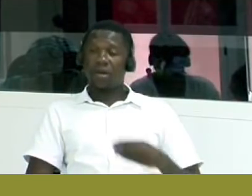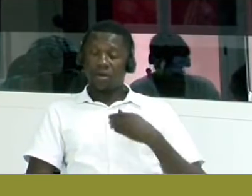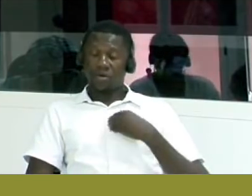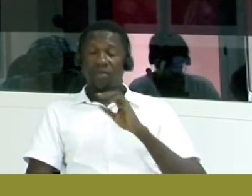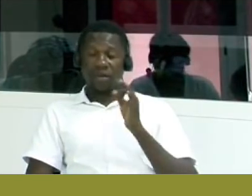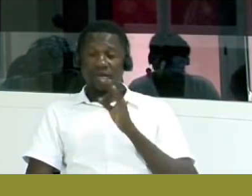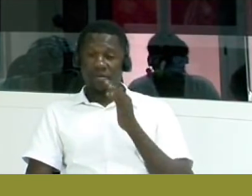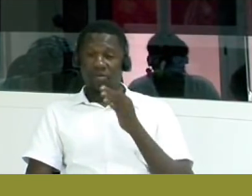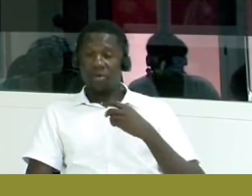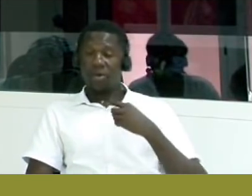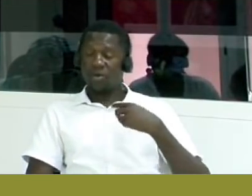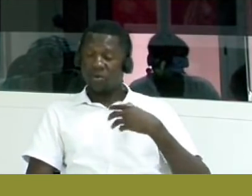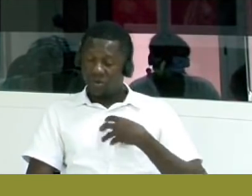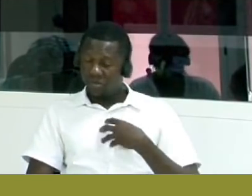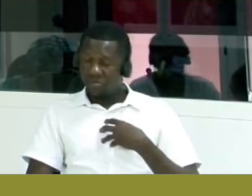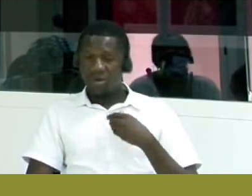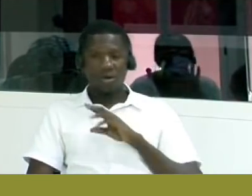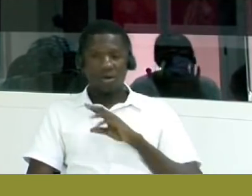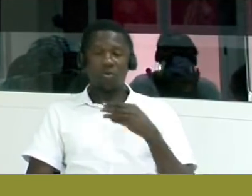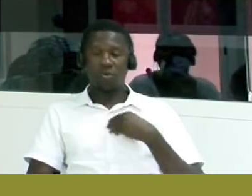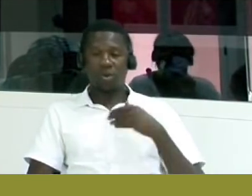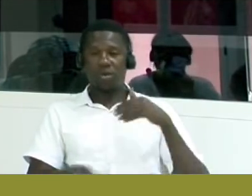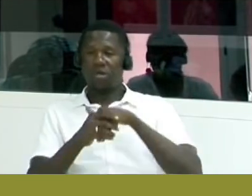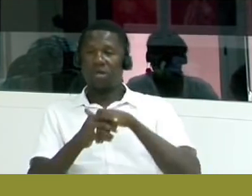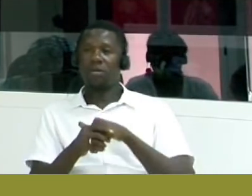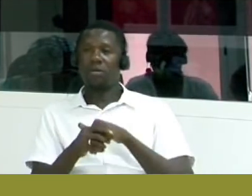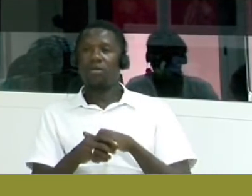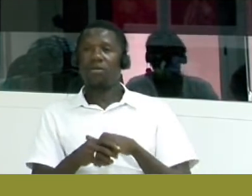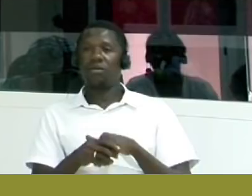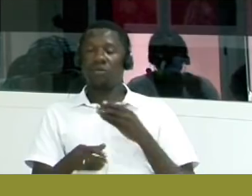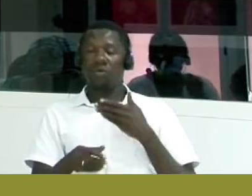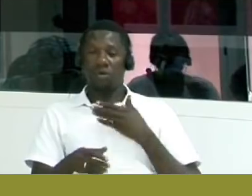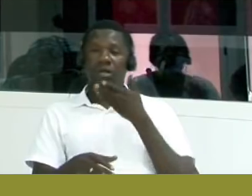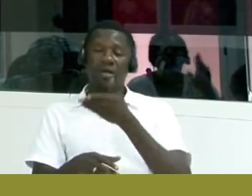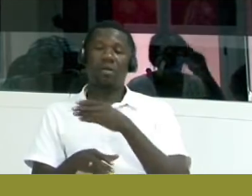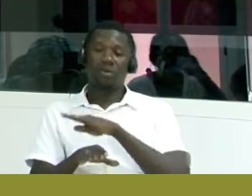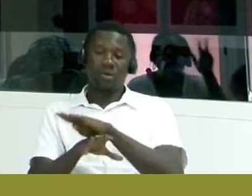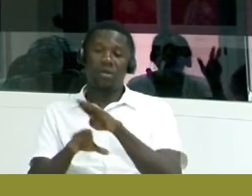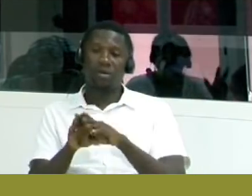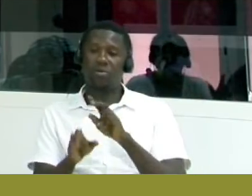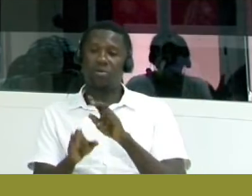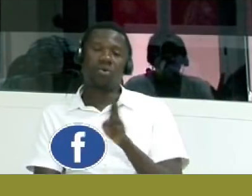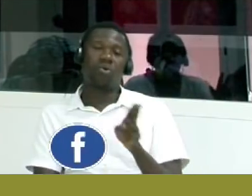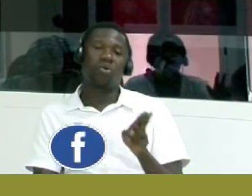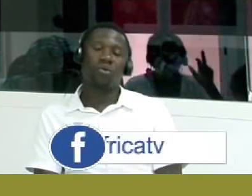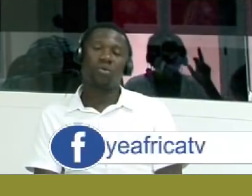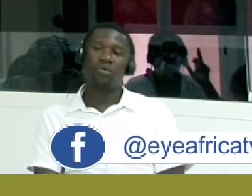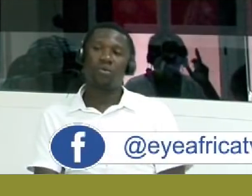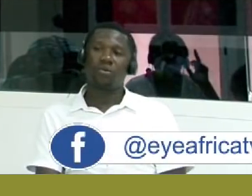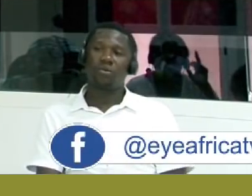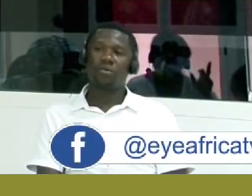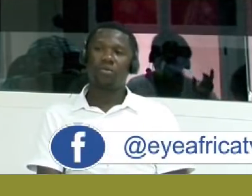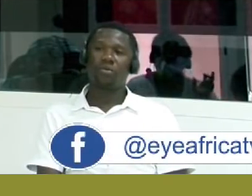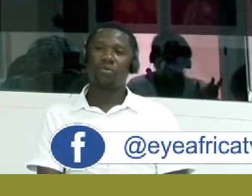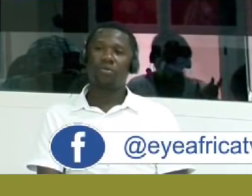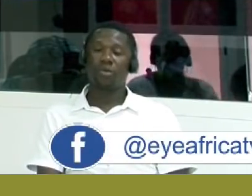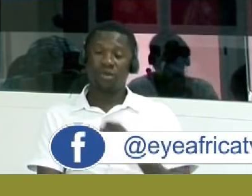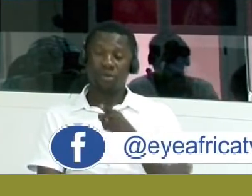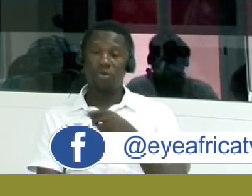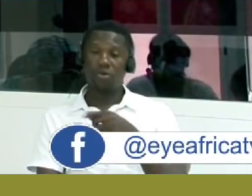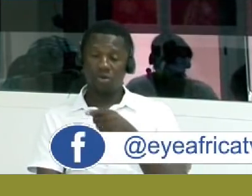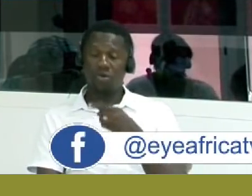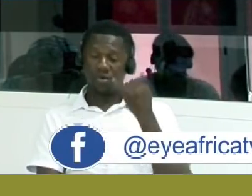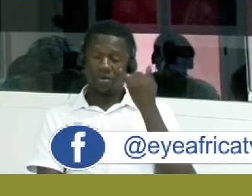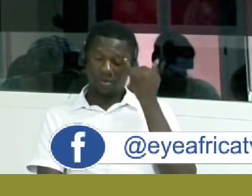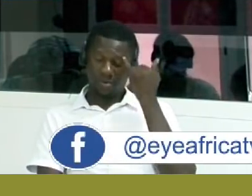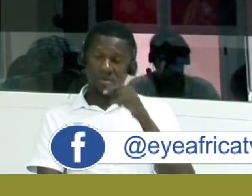concerned, but I didn't want to get involved. Whilst they were there on the ground, no. But this was your operation. It